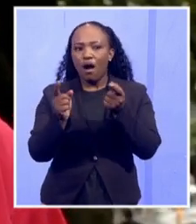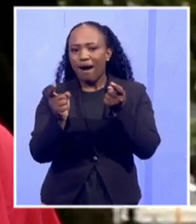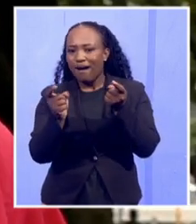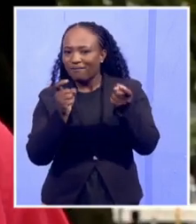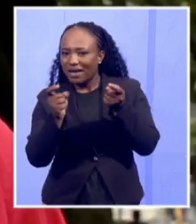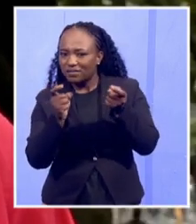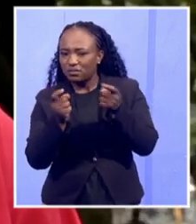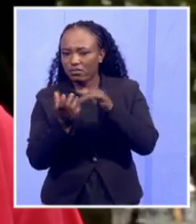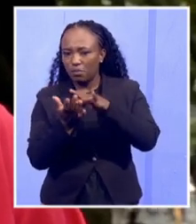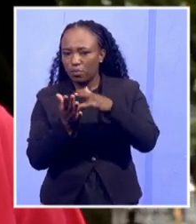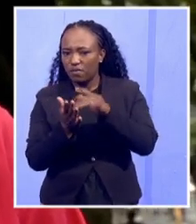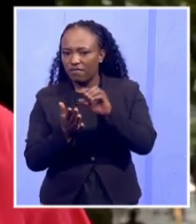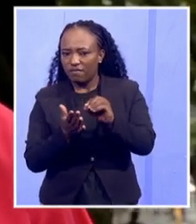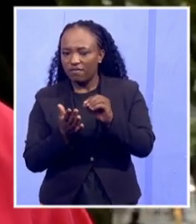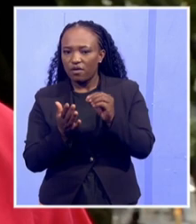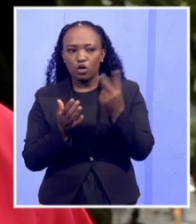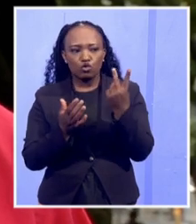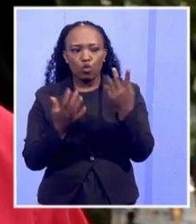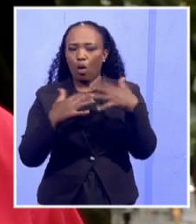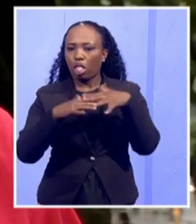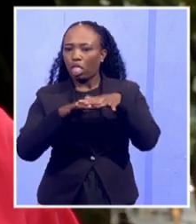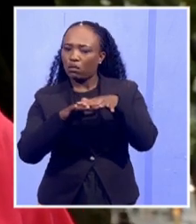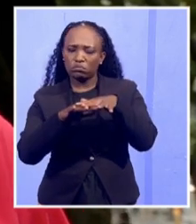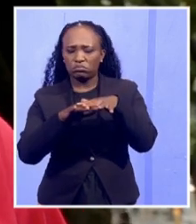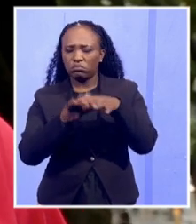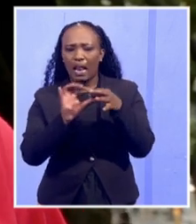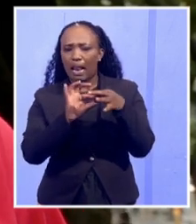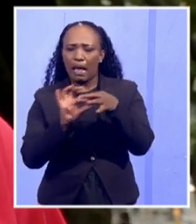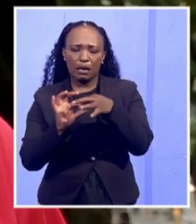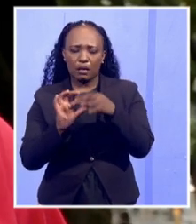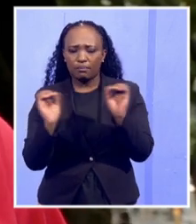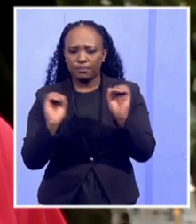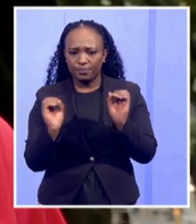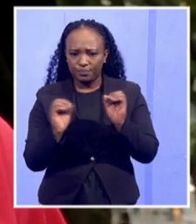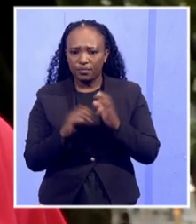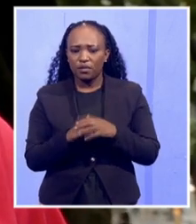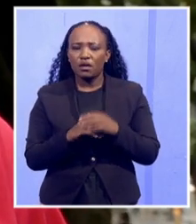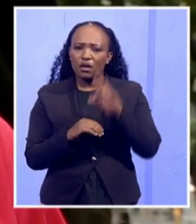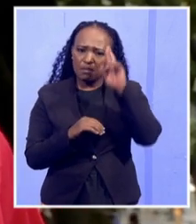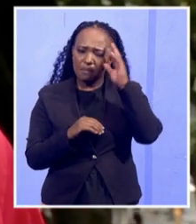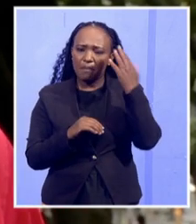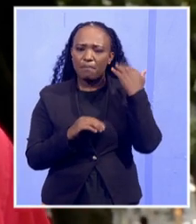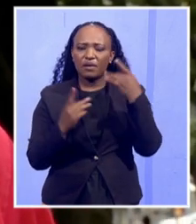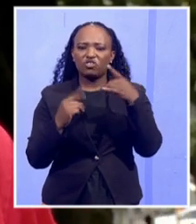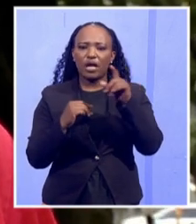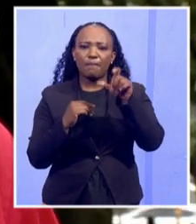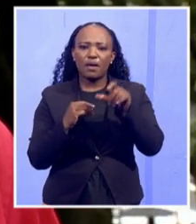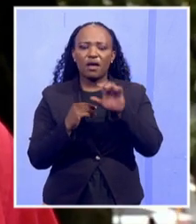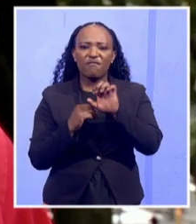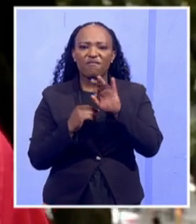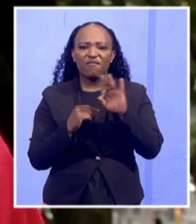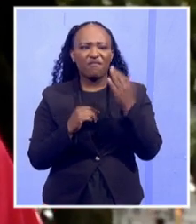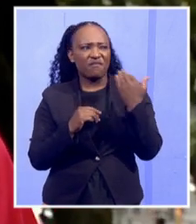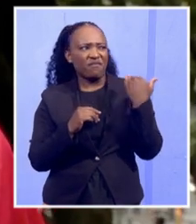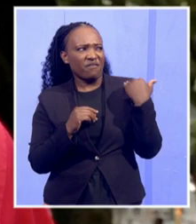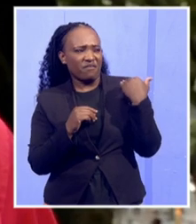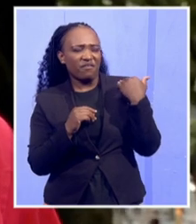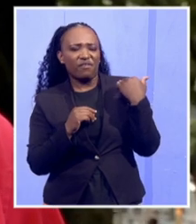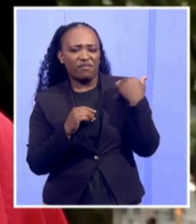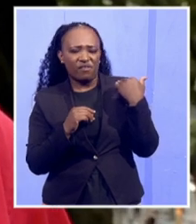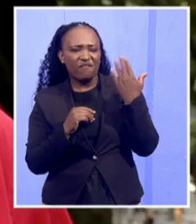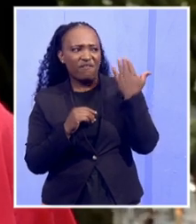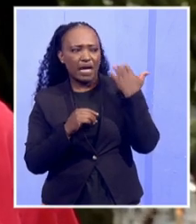positions, because the two are not interlinked. You would know that I was a chairperson of the EFF in my first term, And